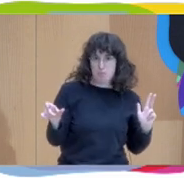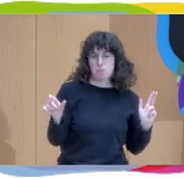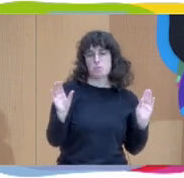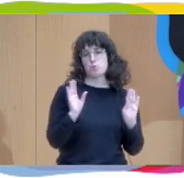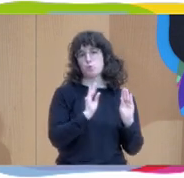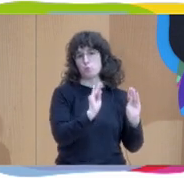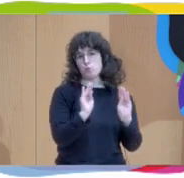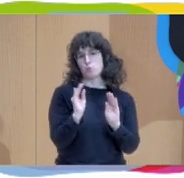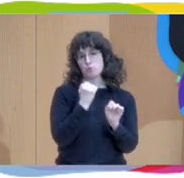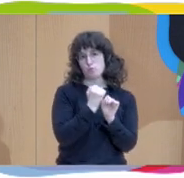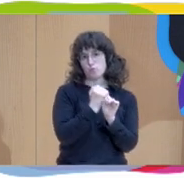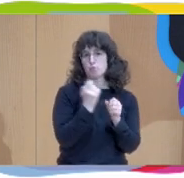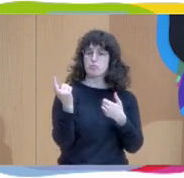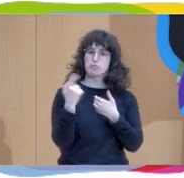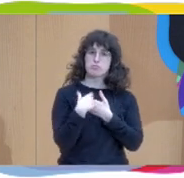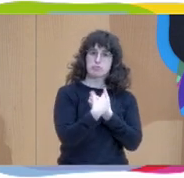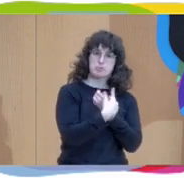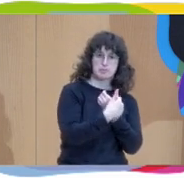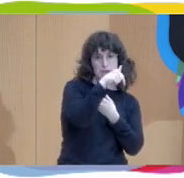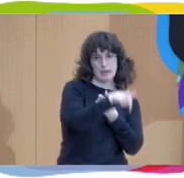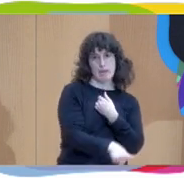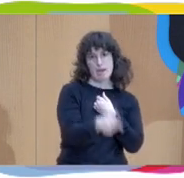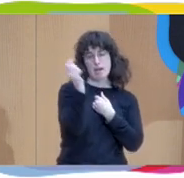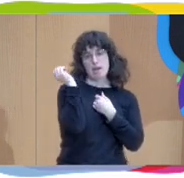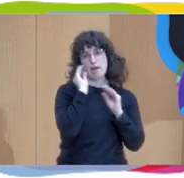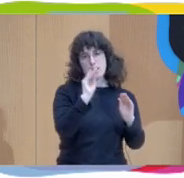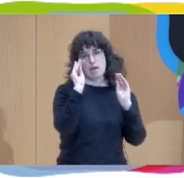Then, group discussions,